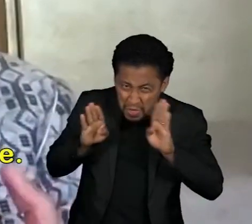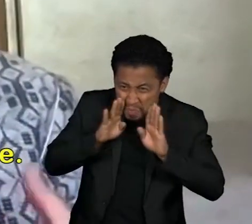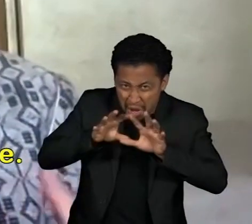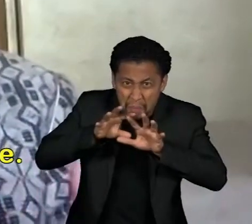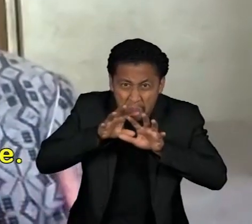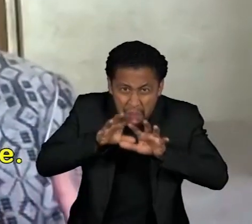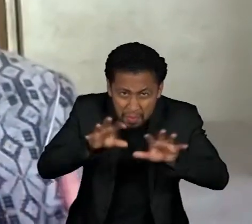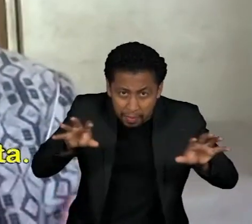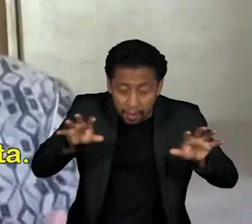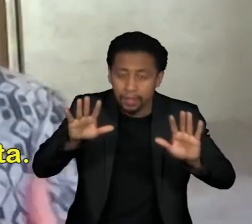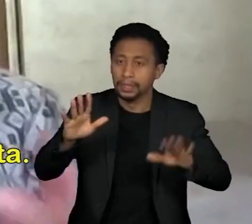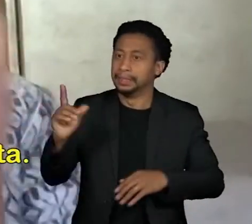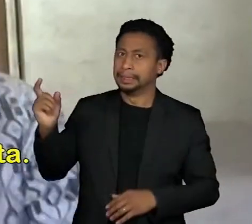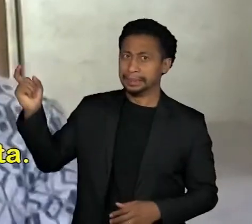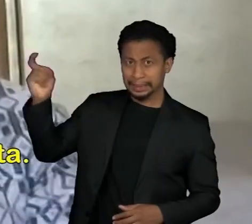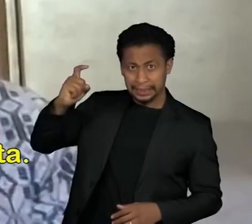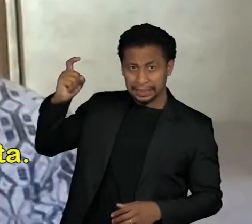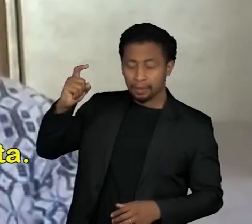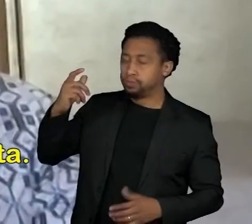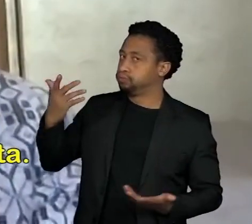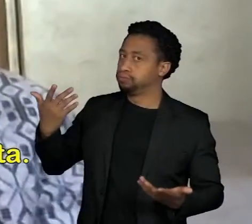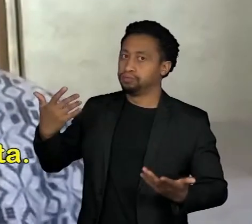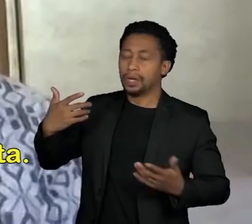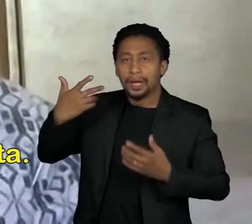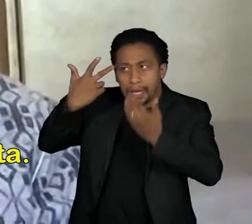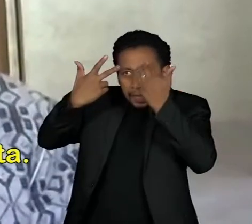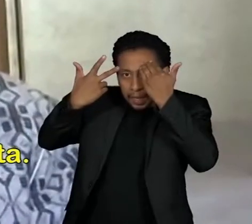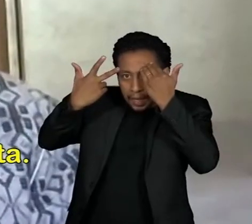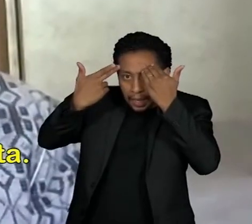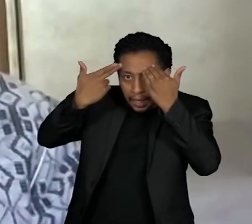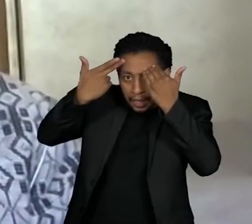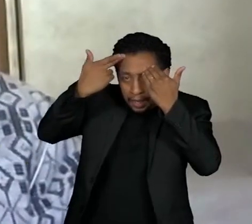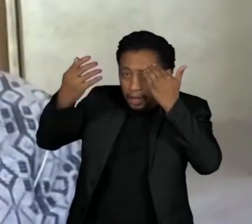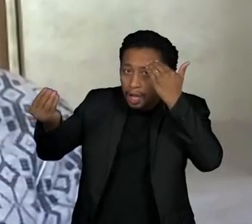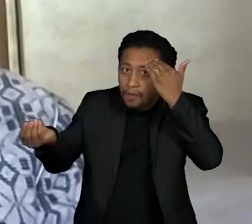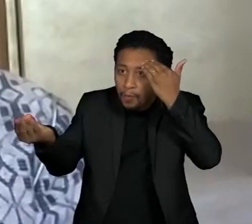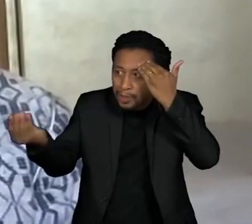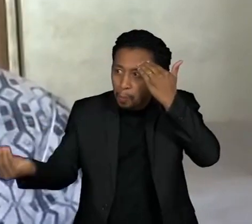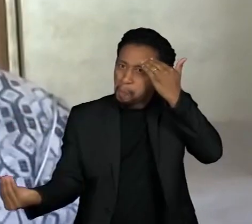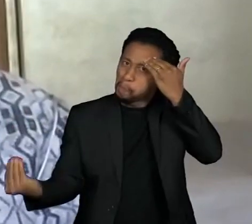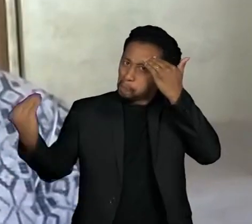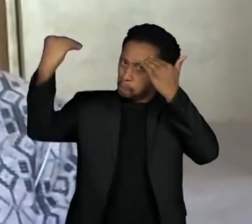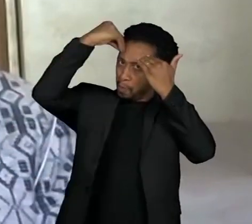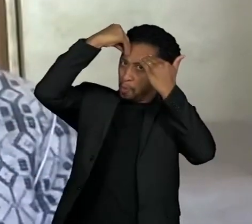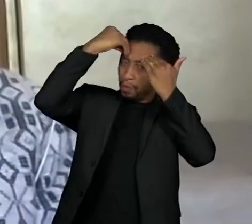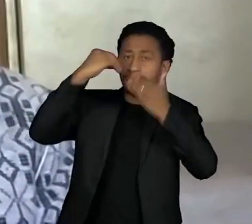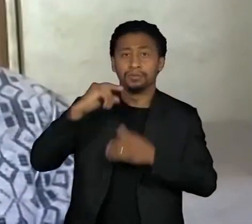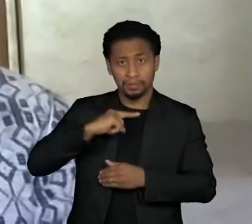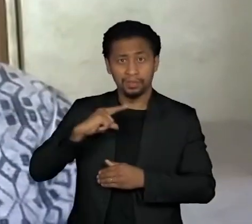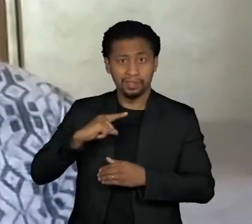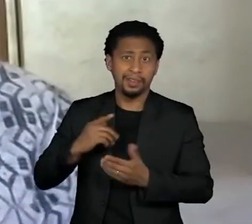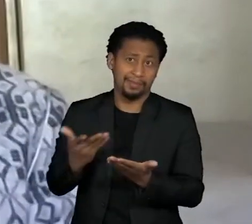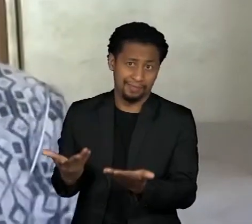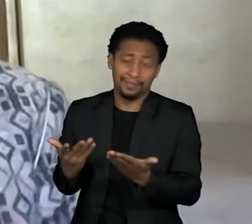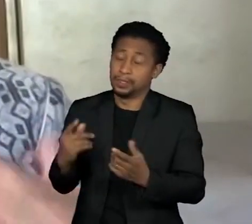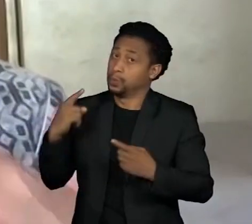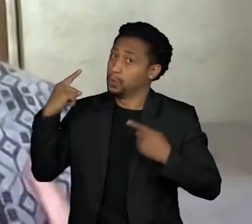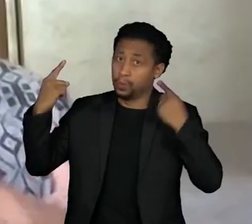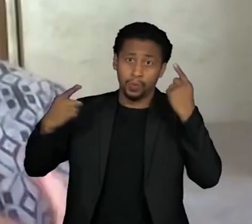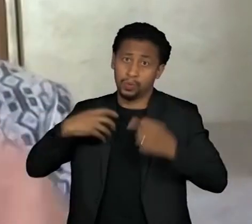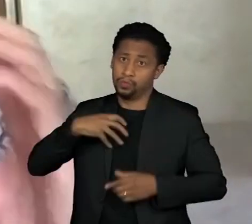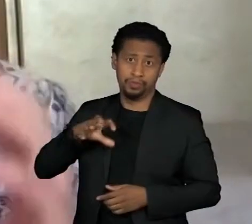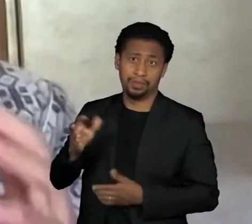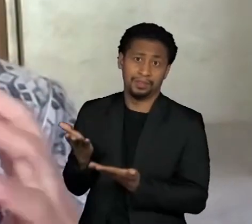probe into our minds. So, long answer to your question, because in the end, this is what